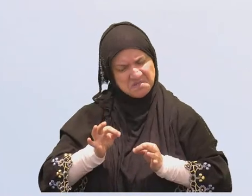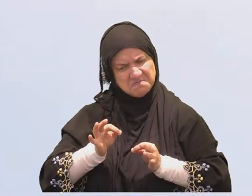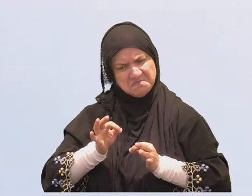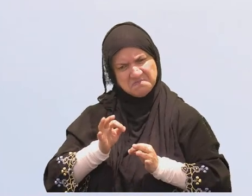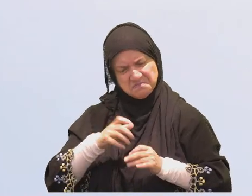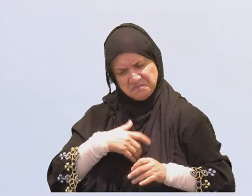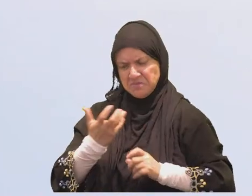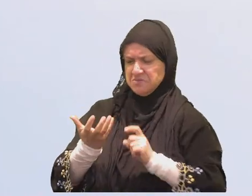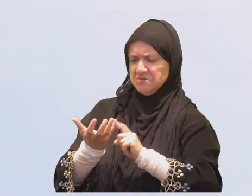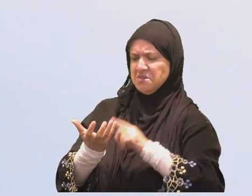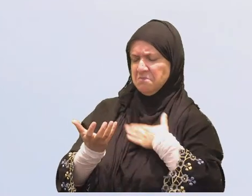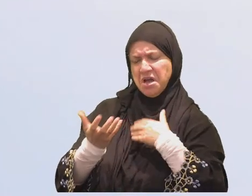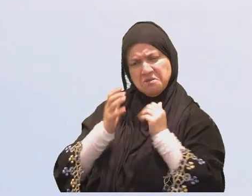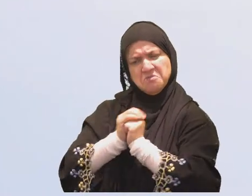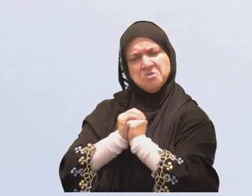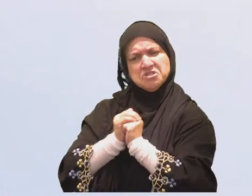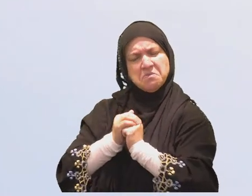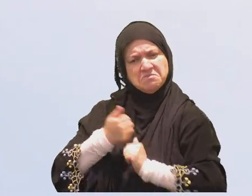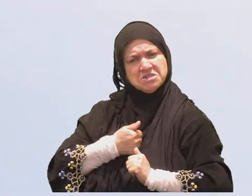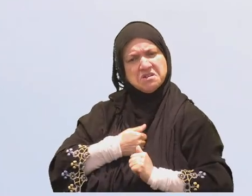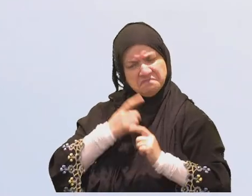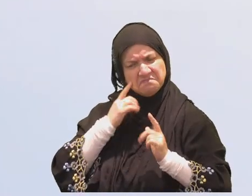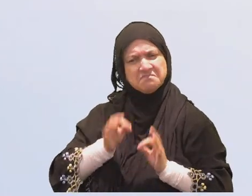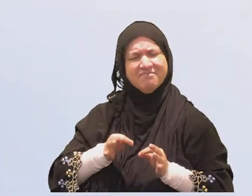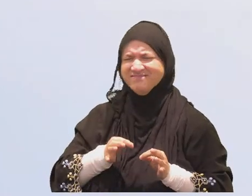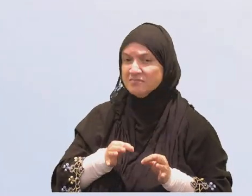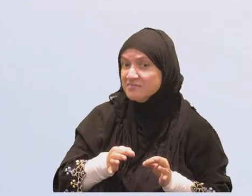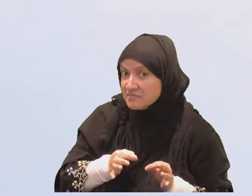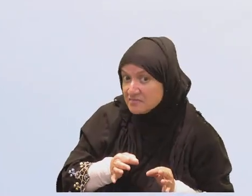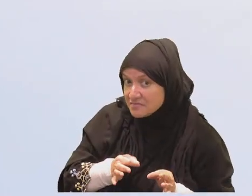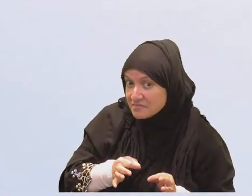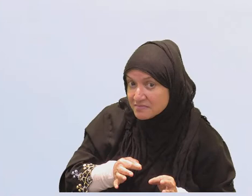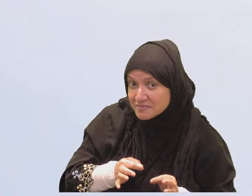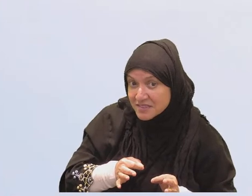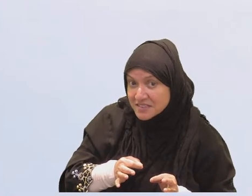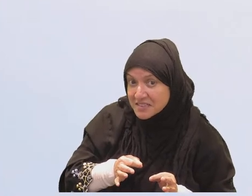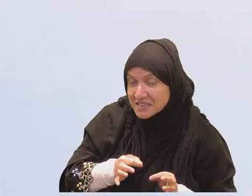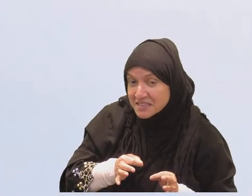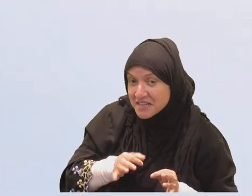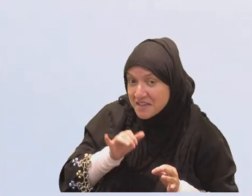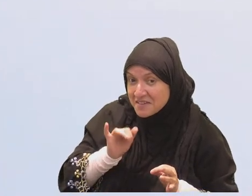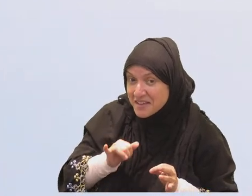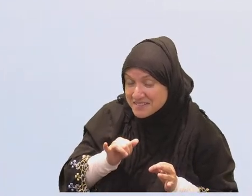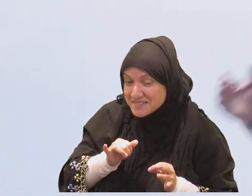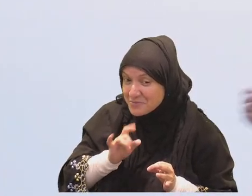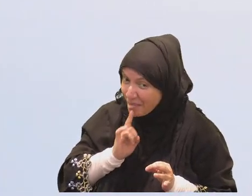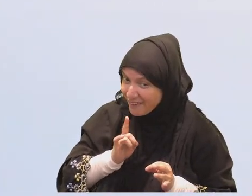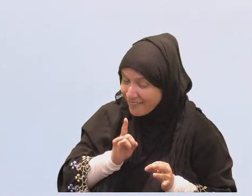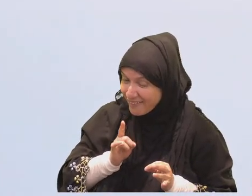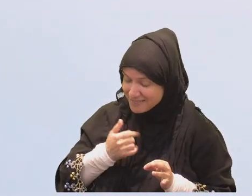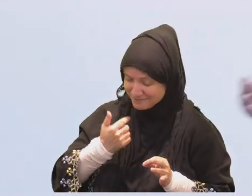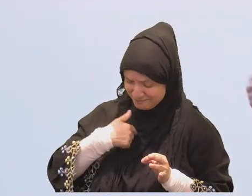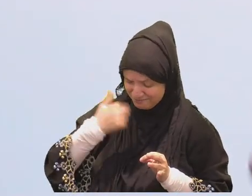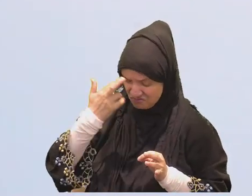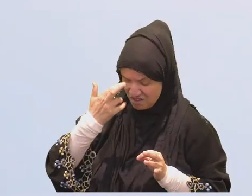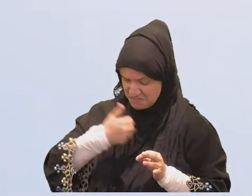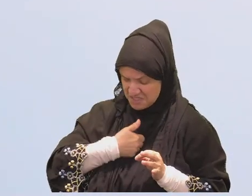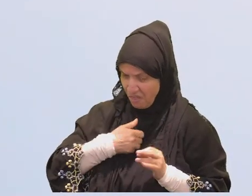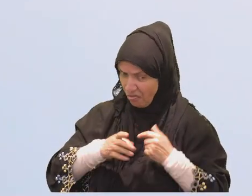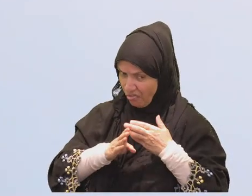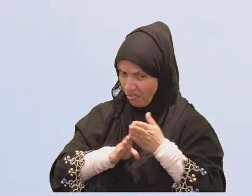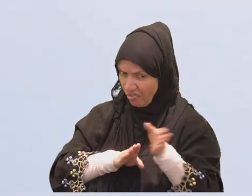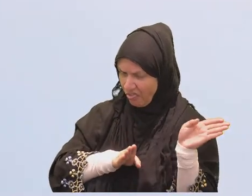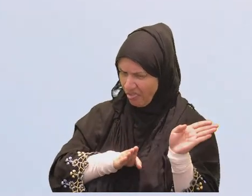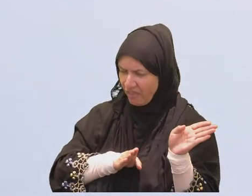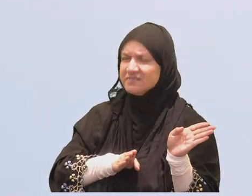high numbers of suicide. We have all this freedom to choose. We have record high numbers of